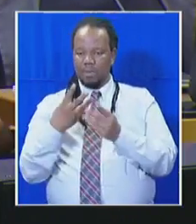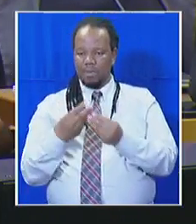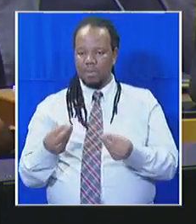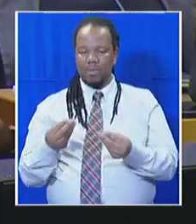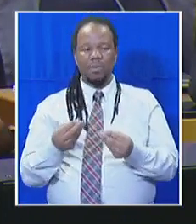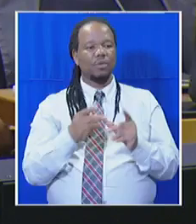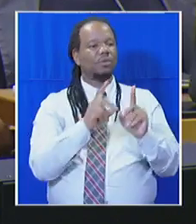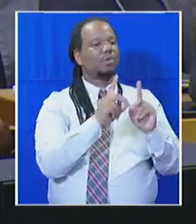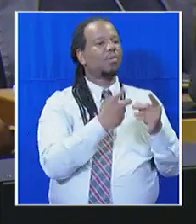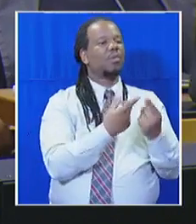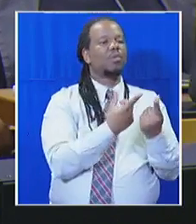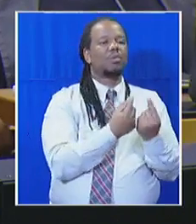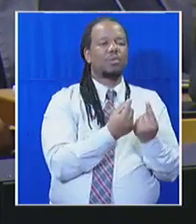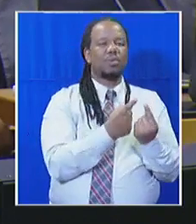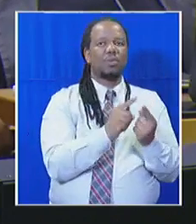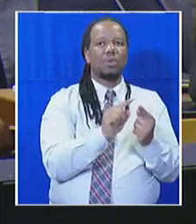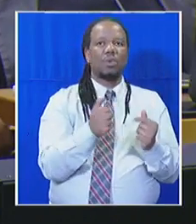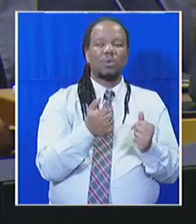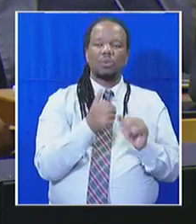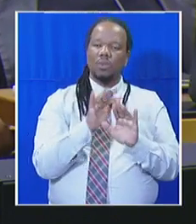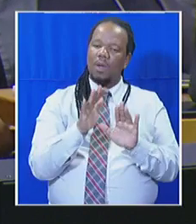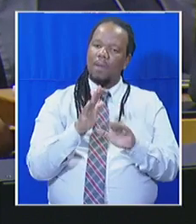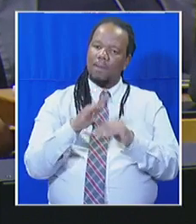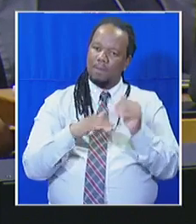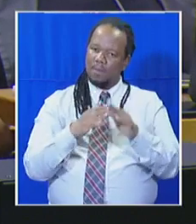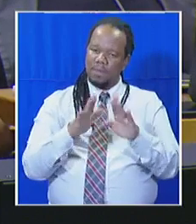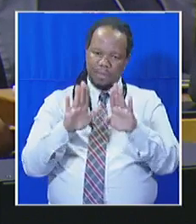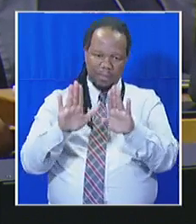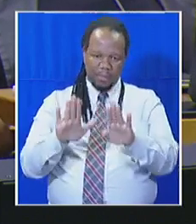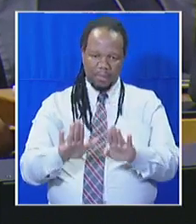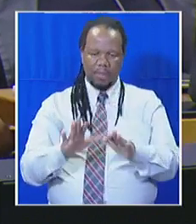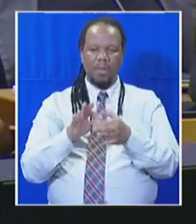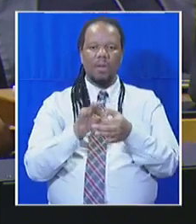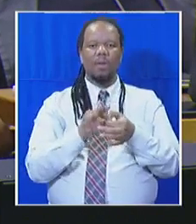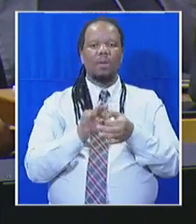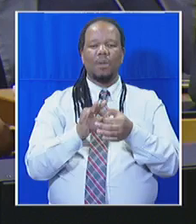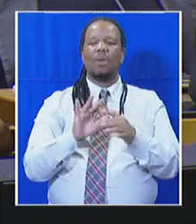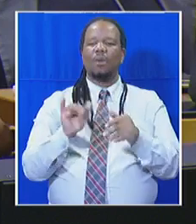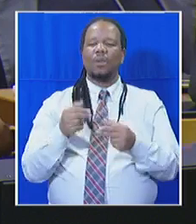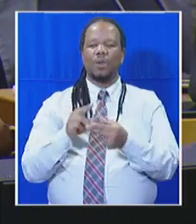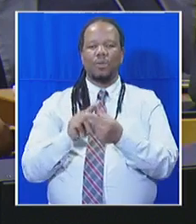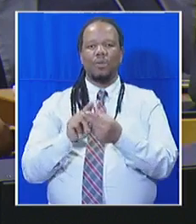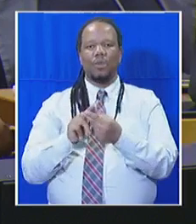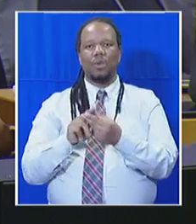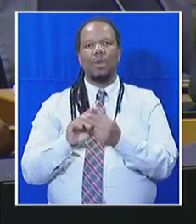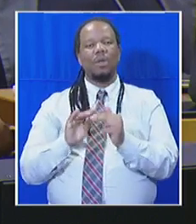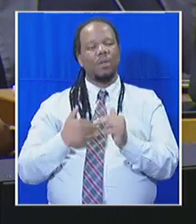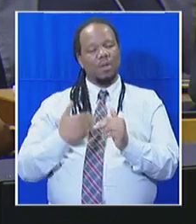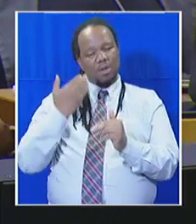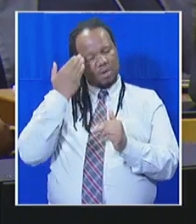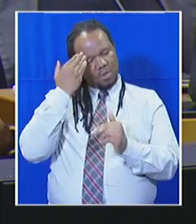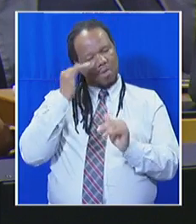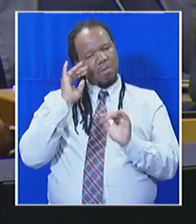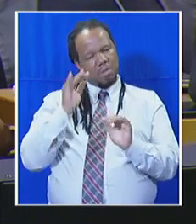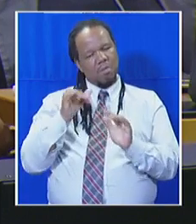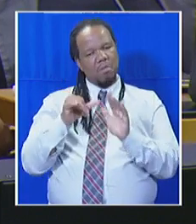done is ensure that it fosters a harmonious relationship with teacher unions because they recognize that teachers form an important pillar for the provision